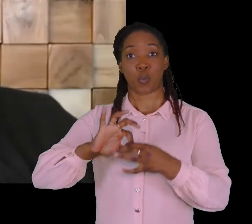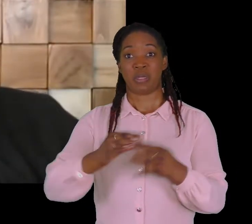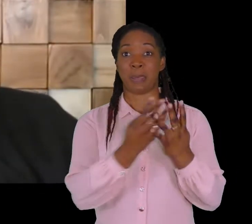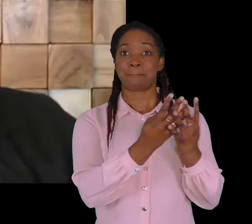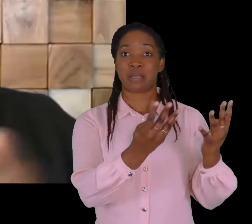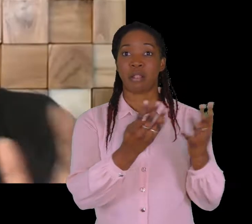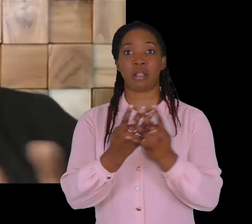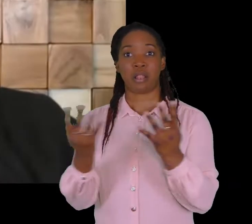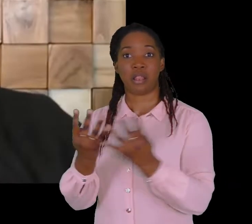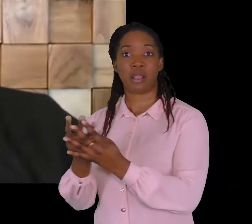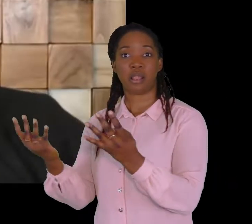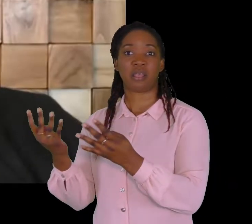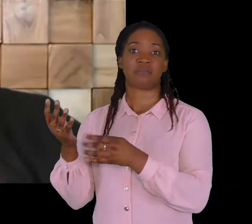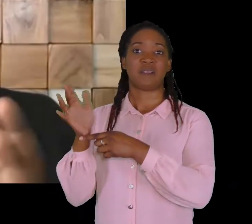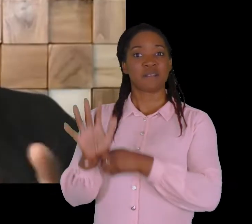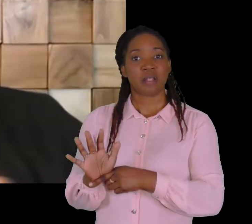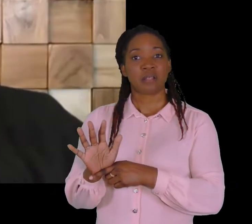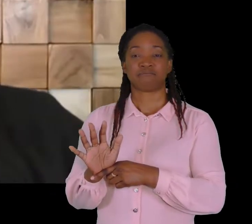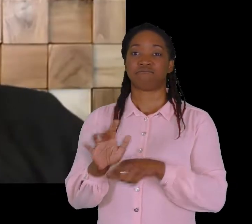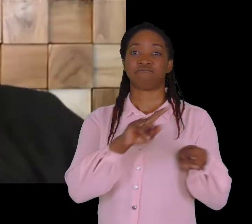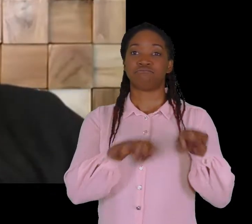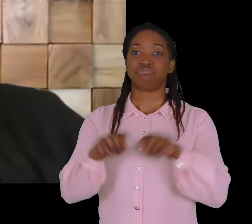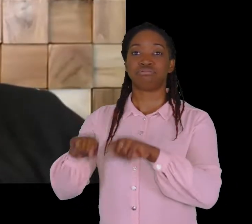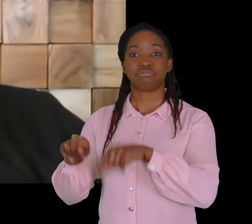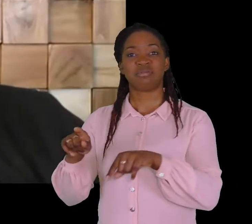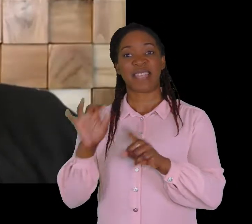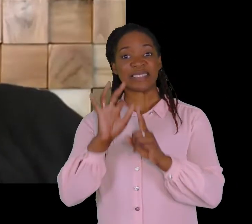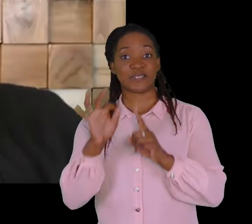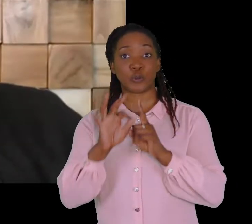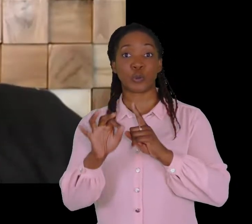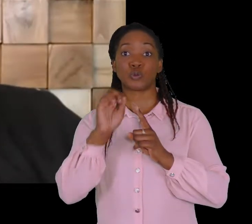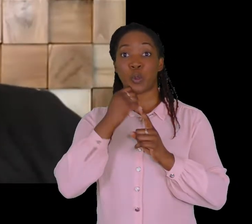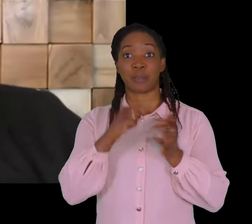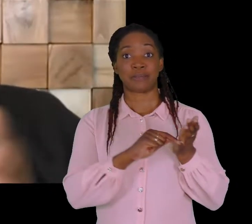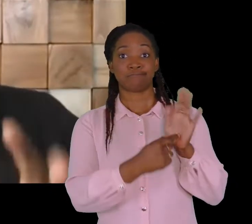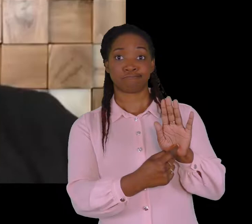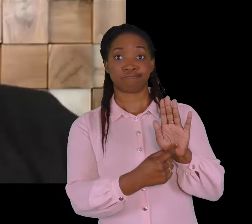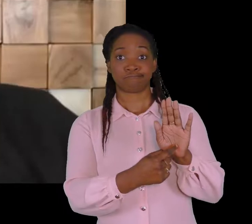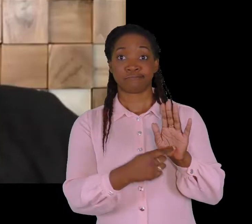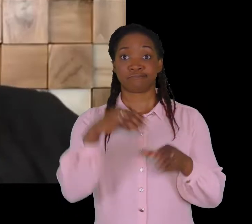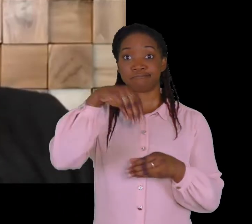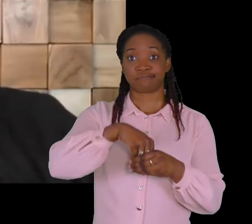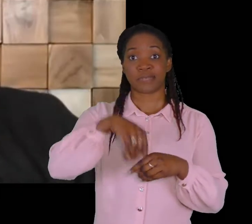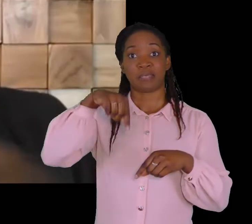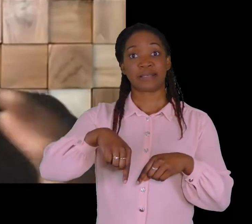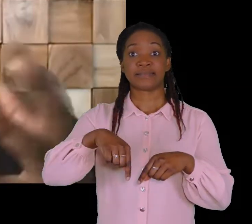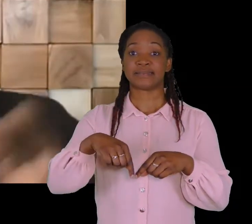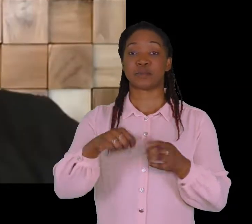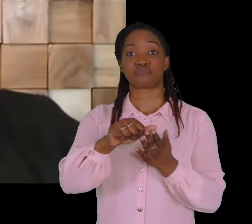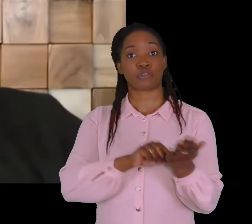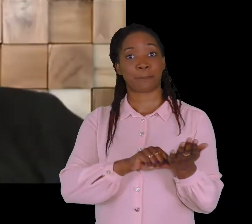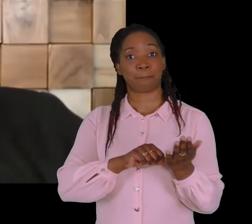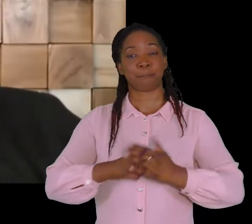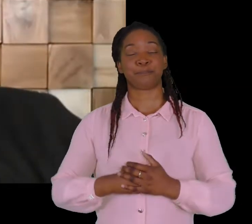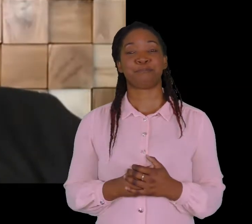as we work with the panels and also with a series of films and interviews that will also be part of